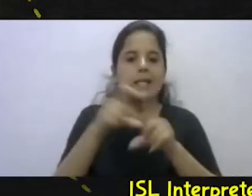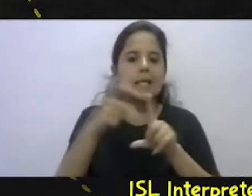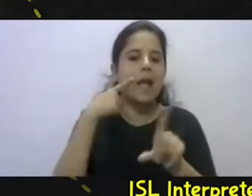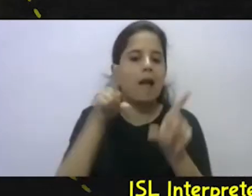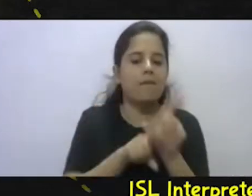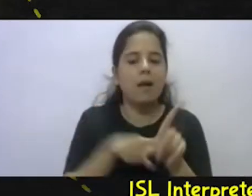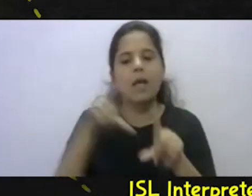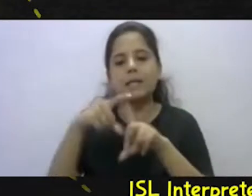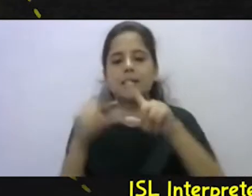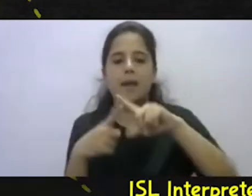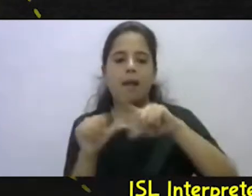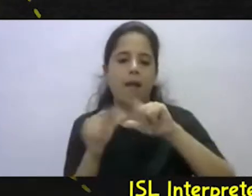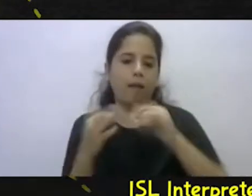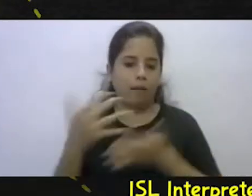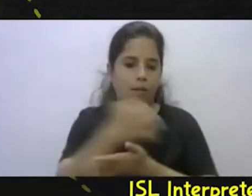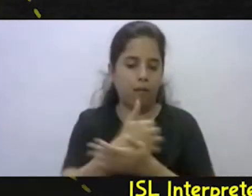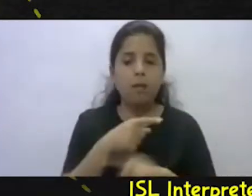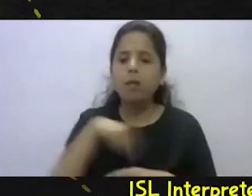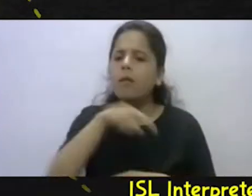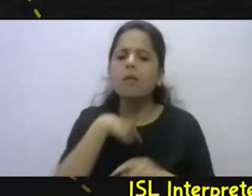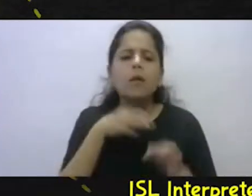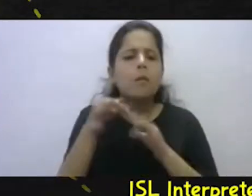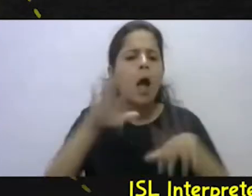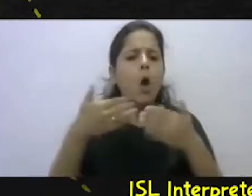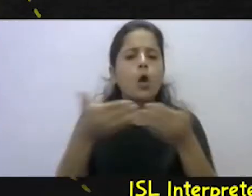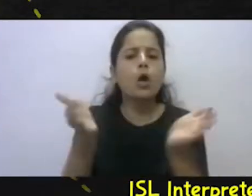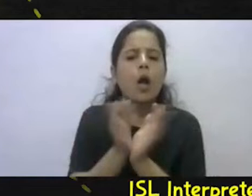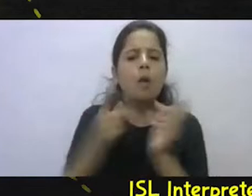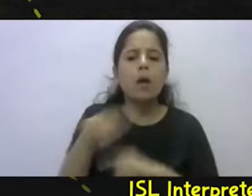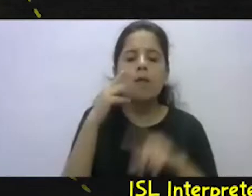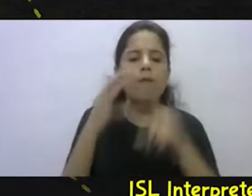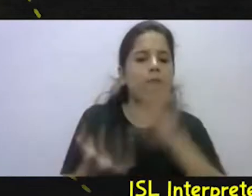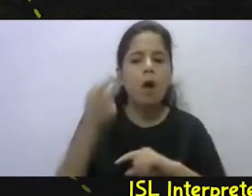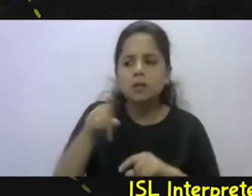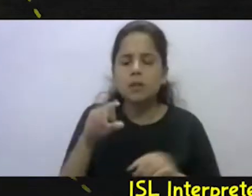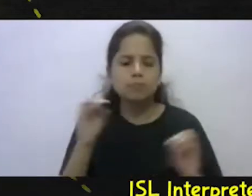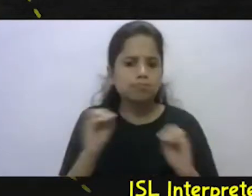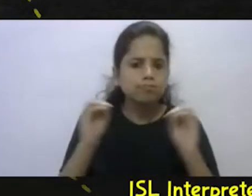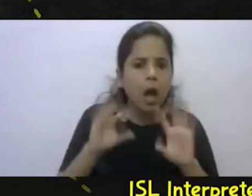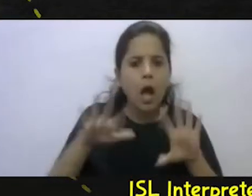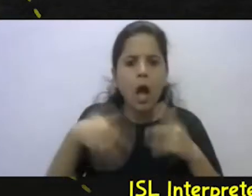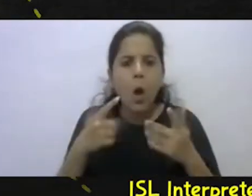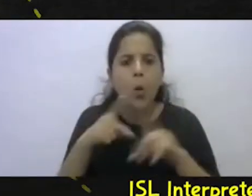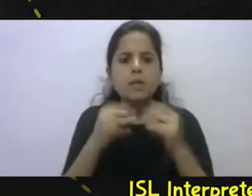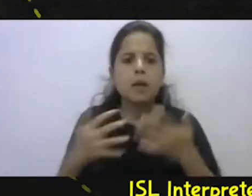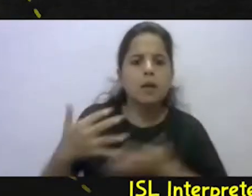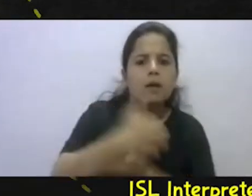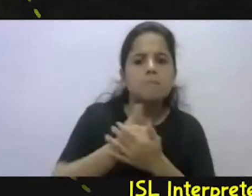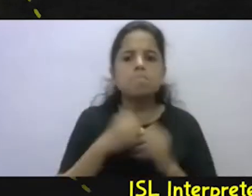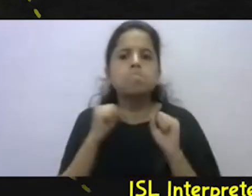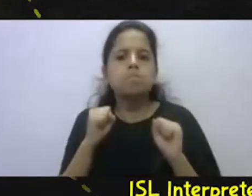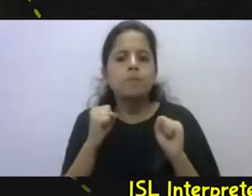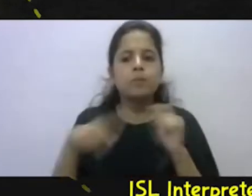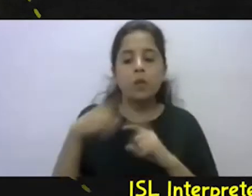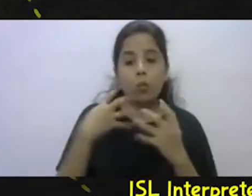And we are going to be talking about how communities that can't find data about themselves, how they go about finding the data and creating